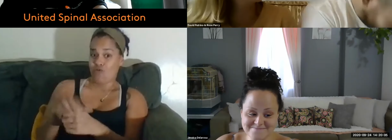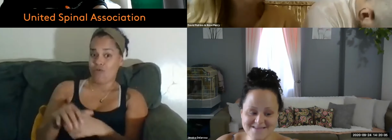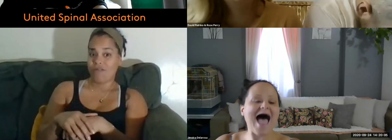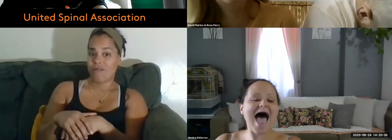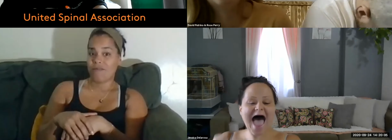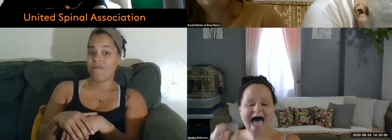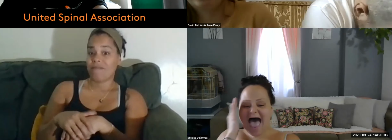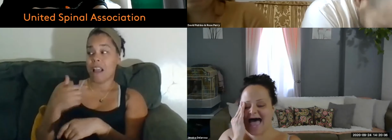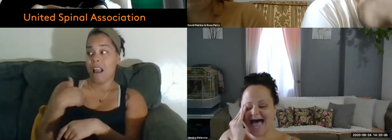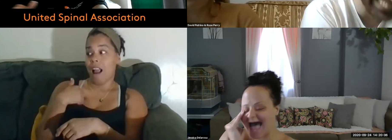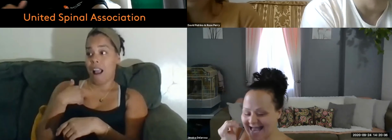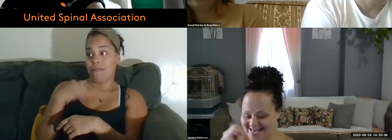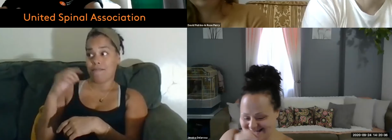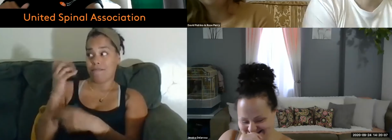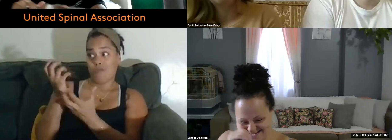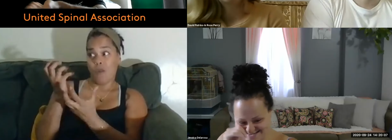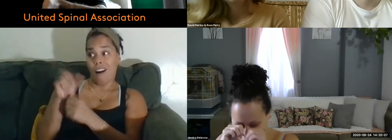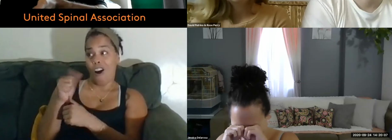dog.